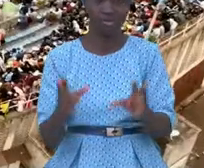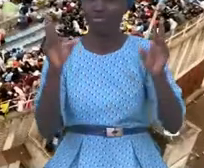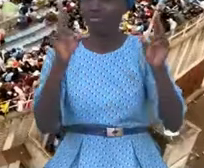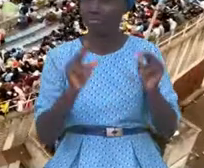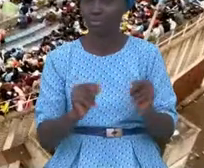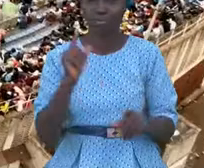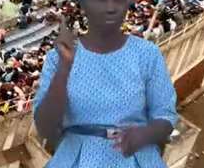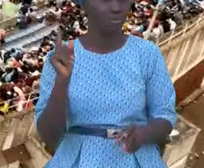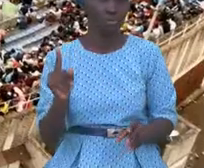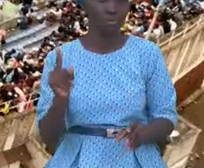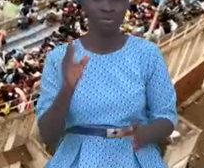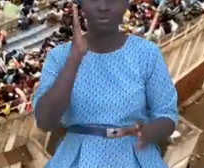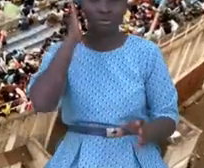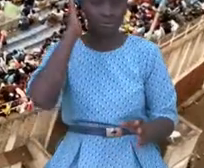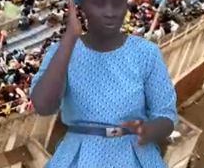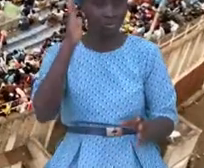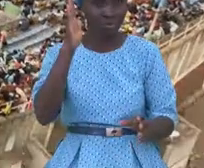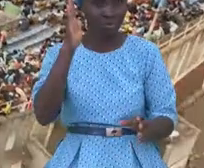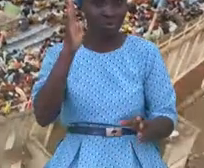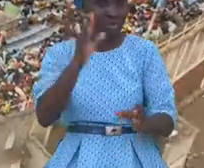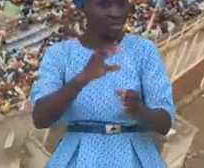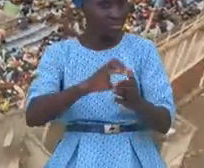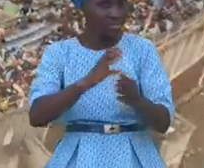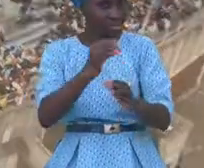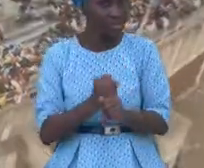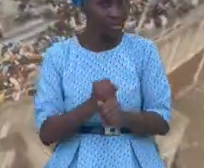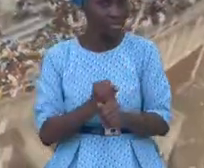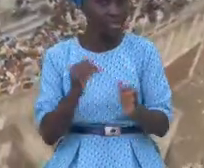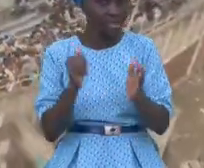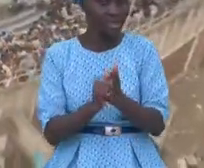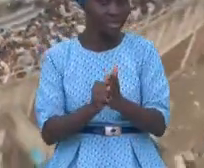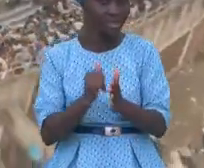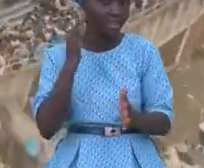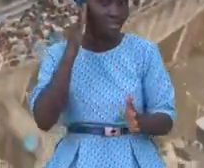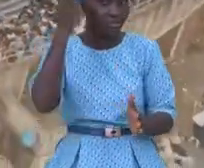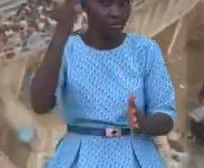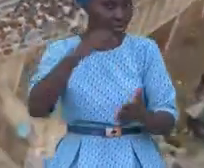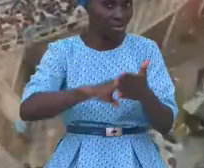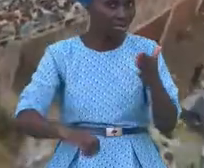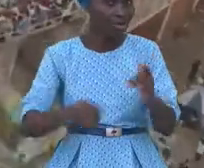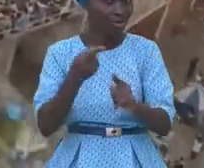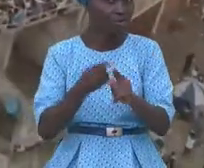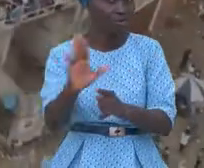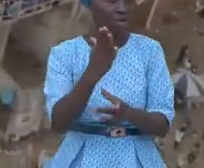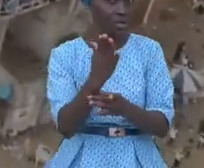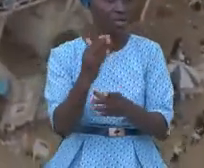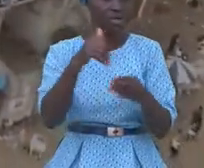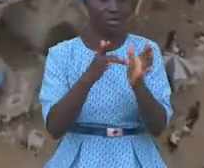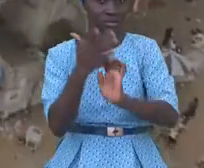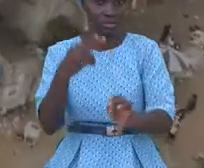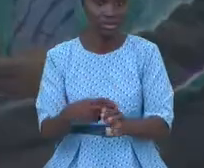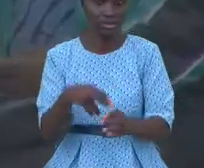Nobody will take that released future away from your hand in Jesus'